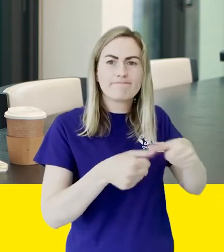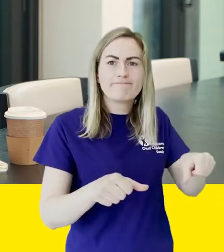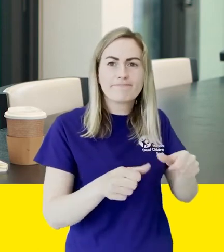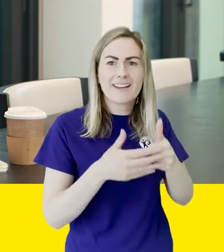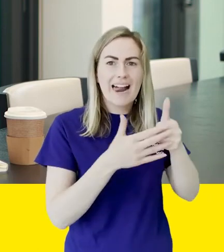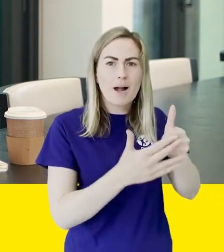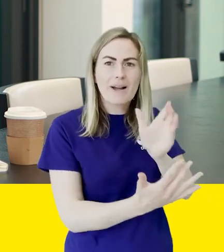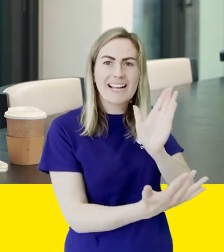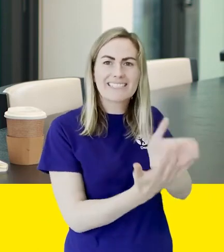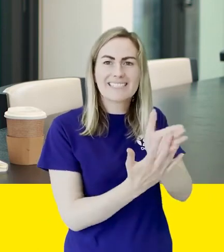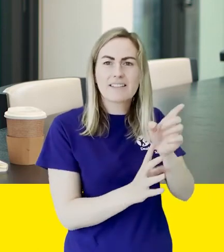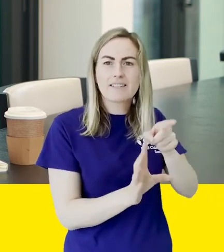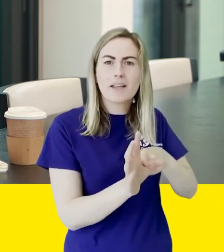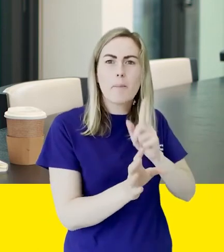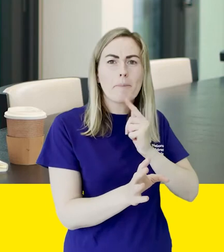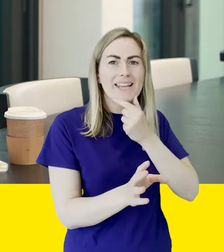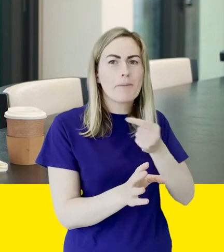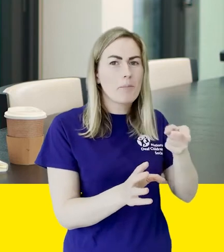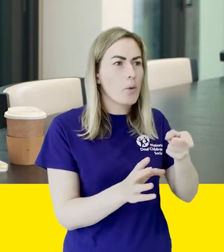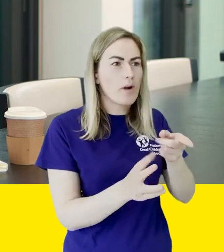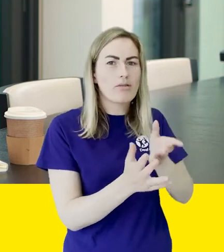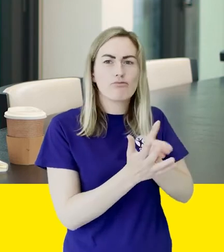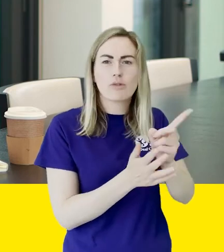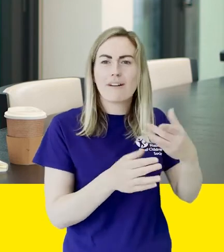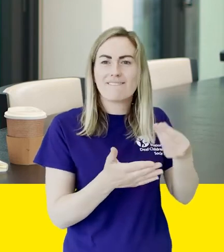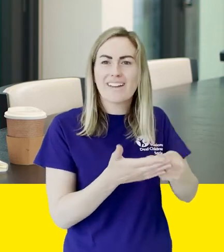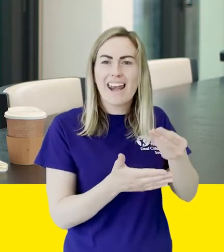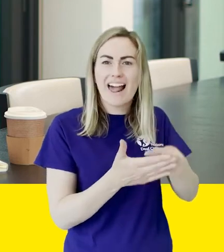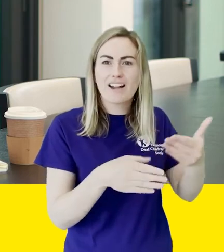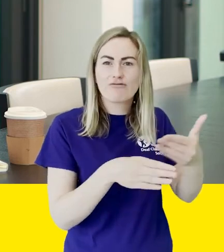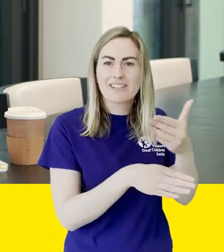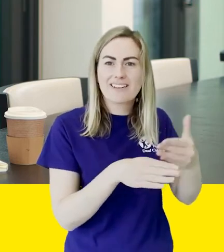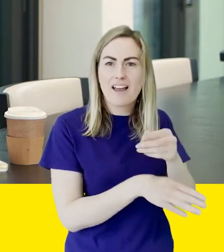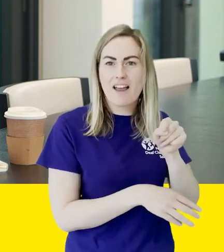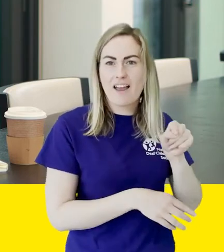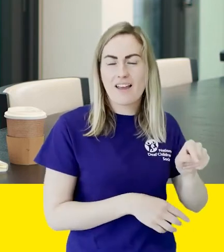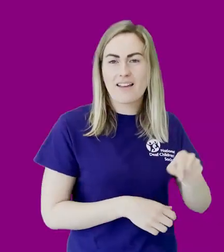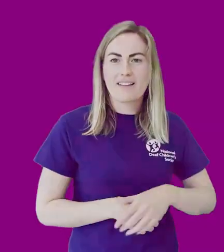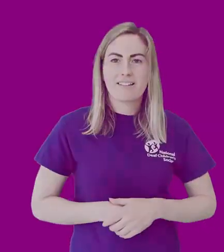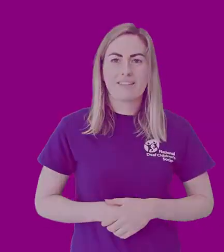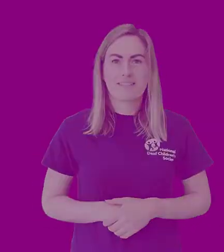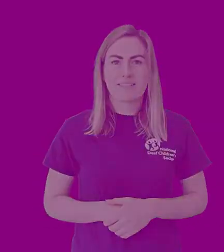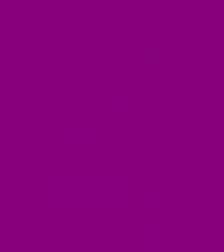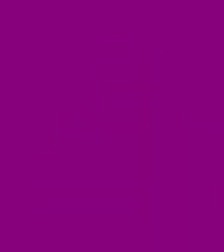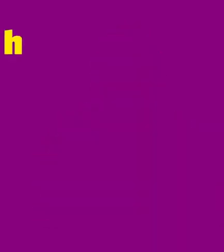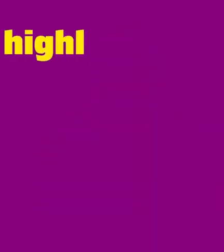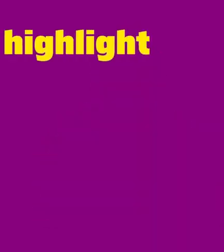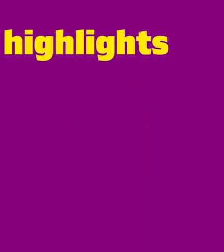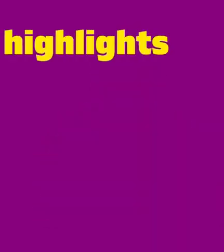sector, enabling young adults to have access to these careers in finance.